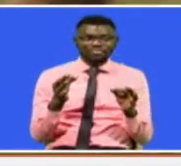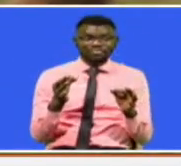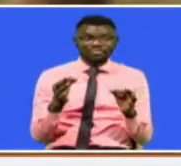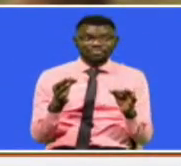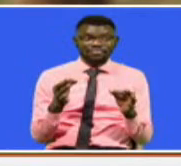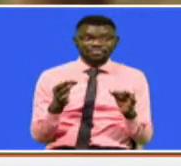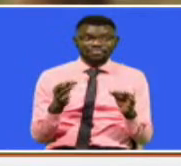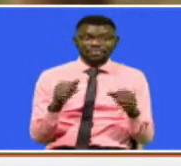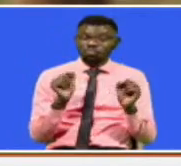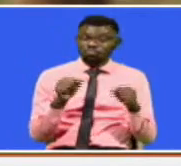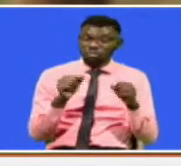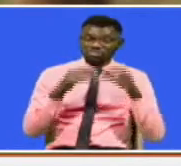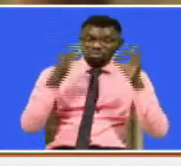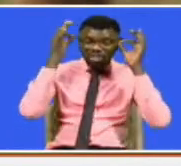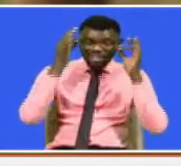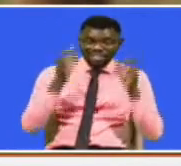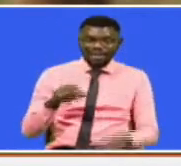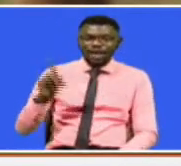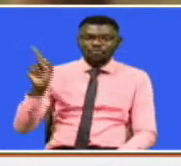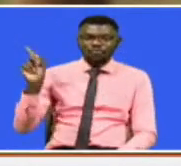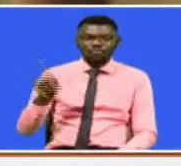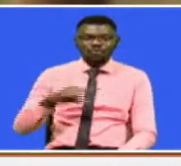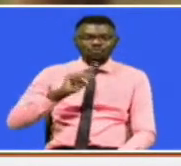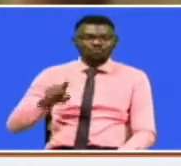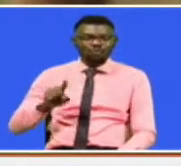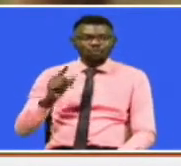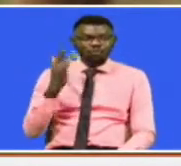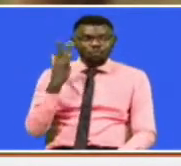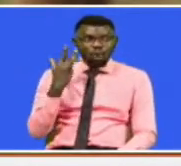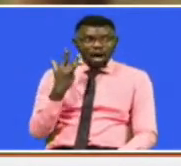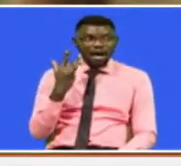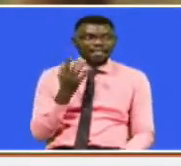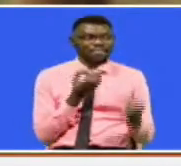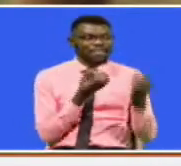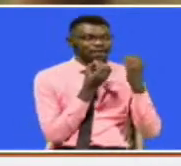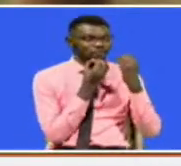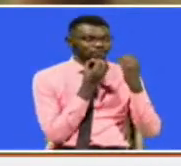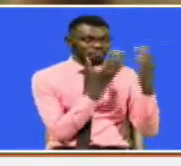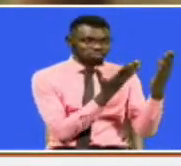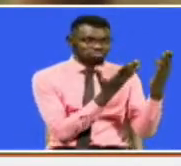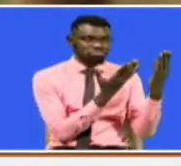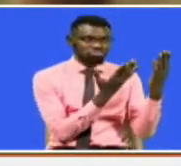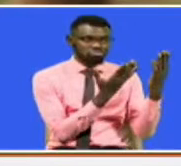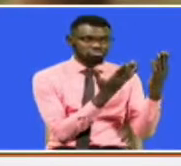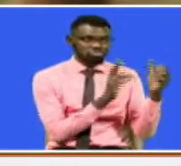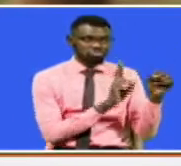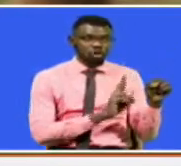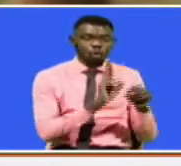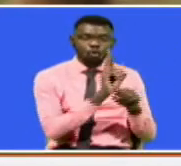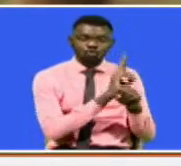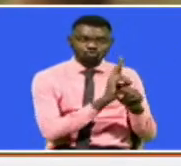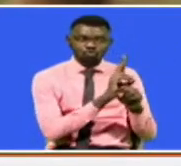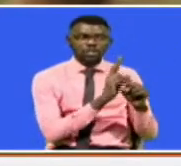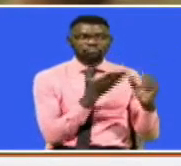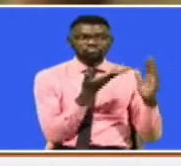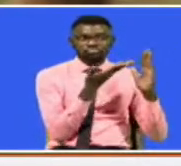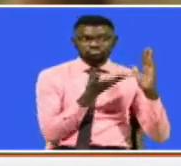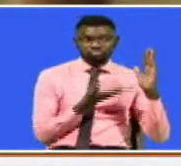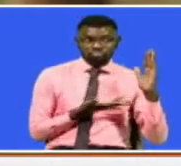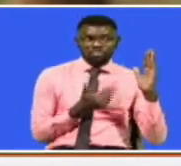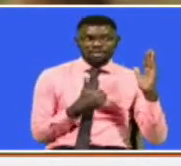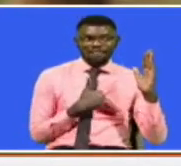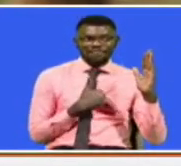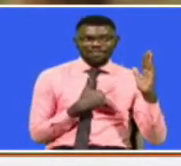very boring decisions because the input, the data that you have used to arrive at